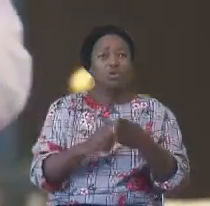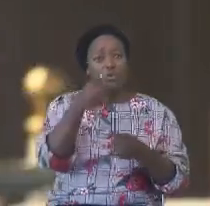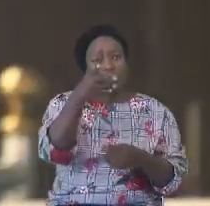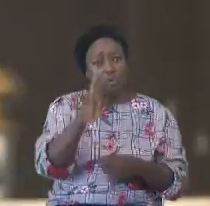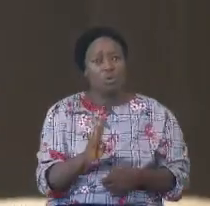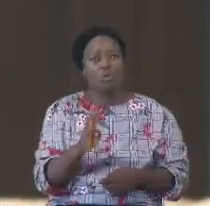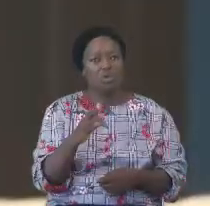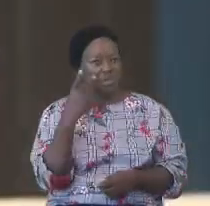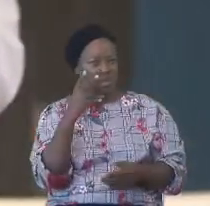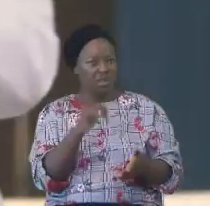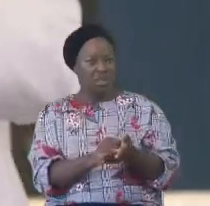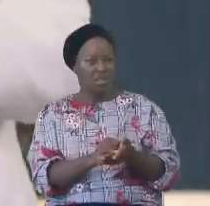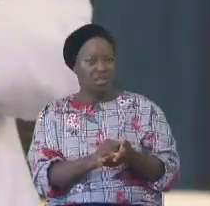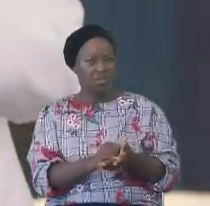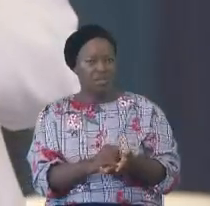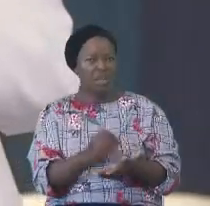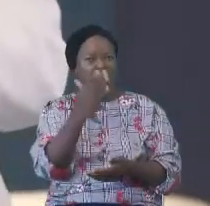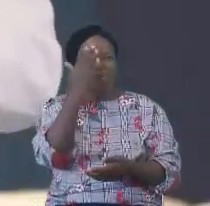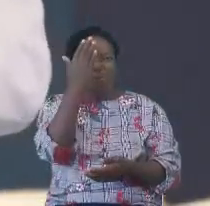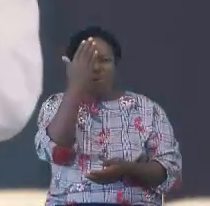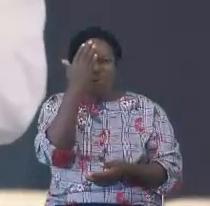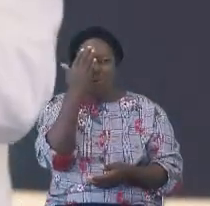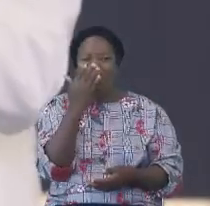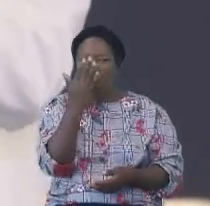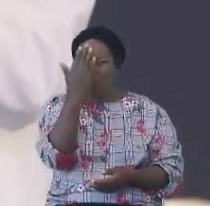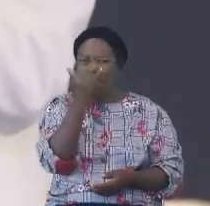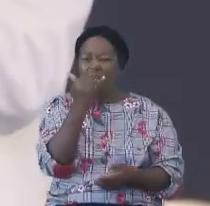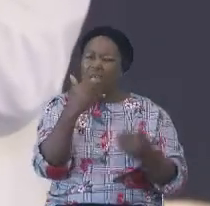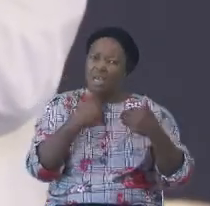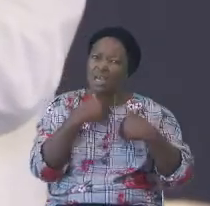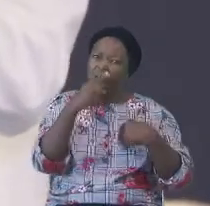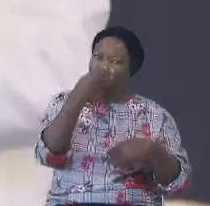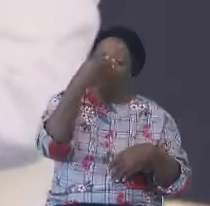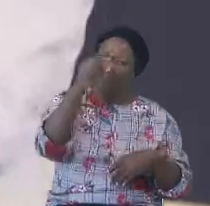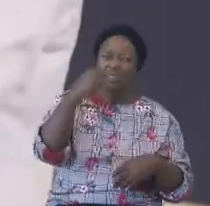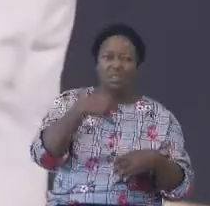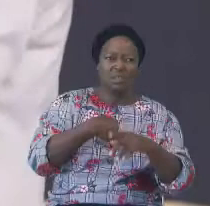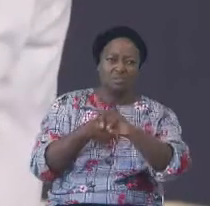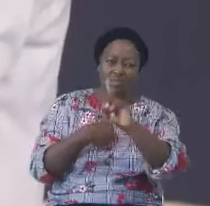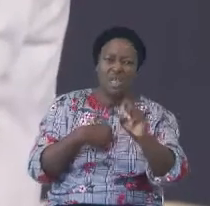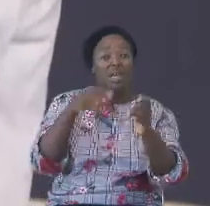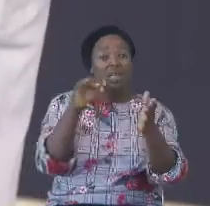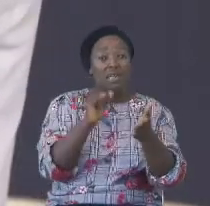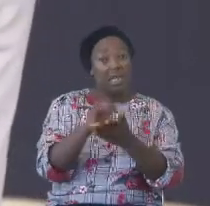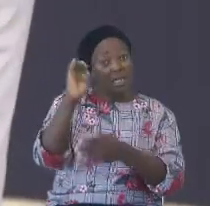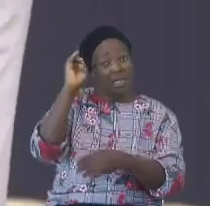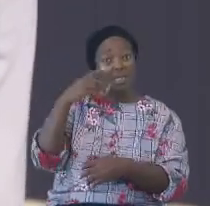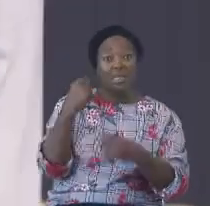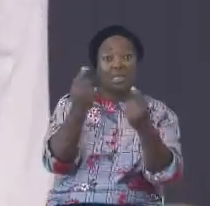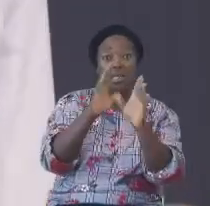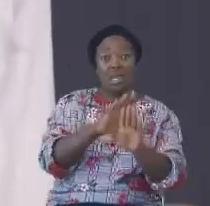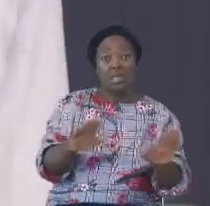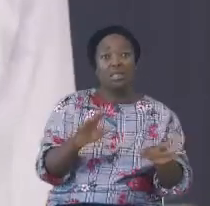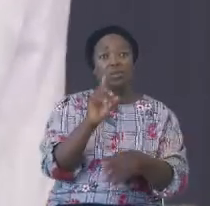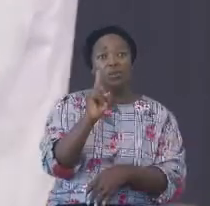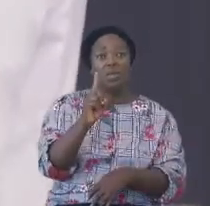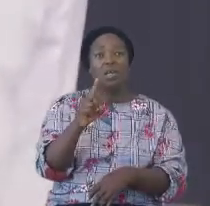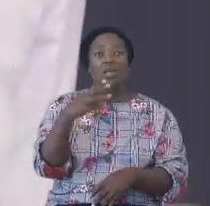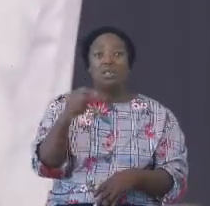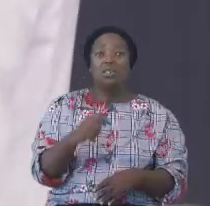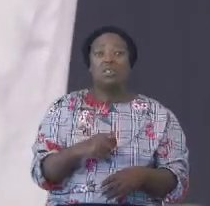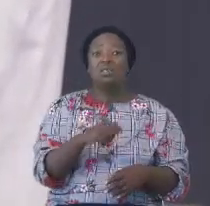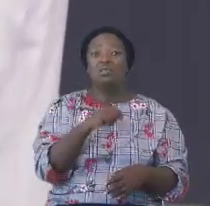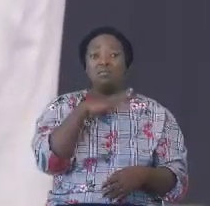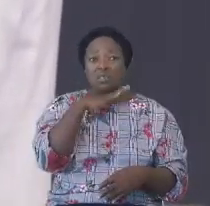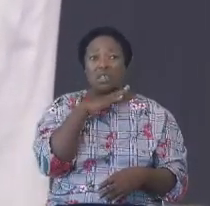he might bring us to God. Look at that. Why hast thou forsaken me? That